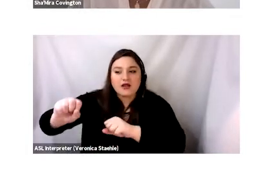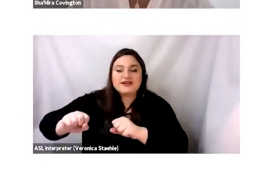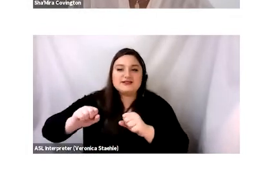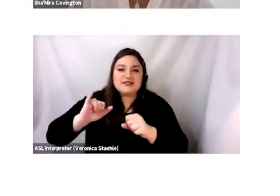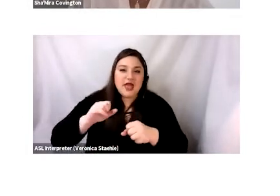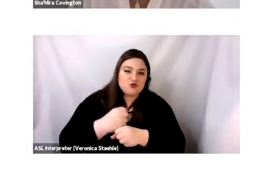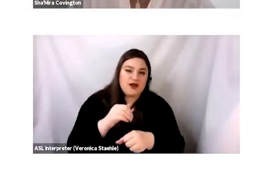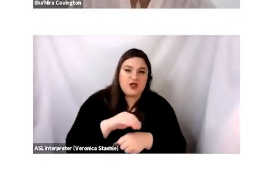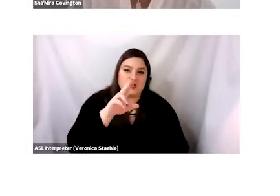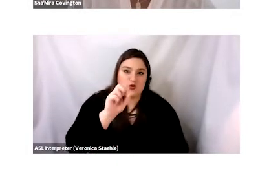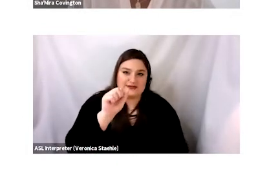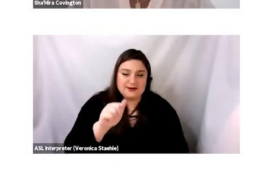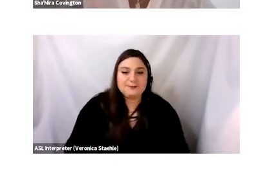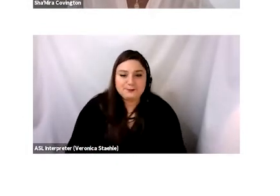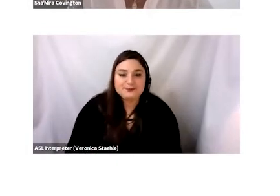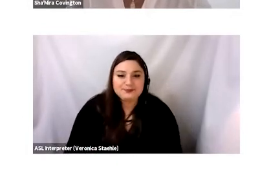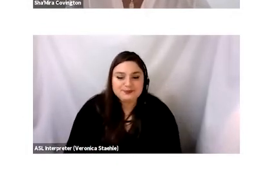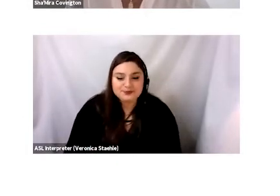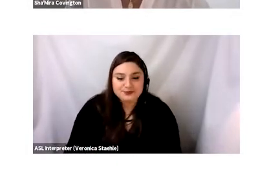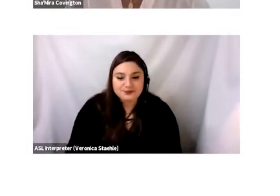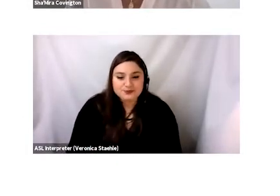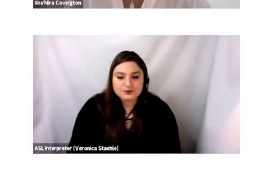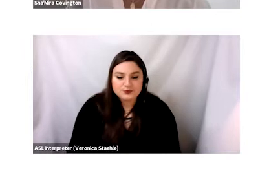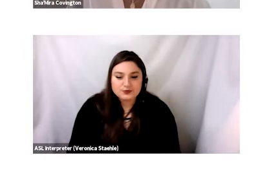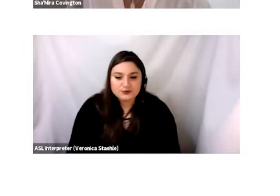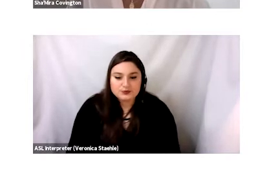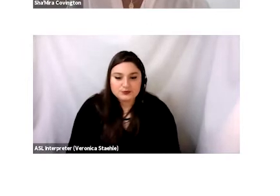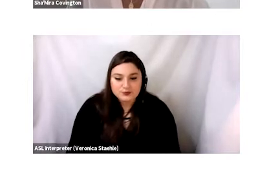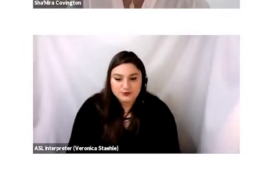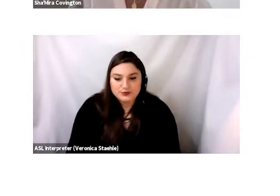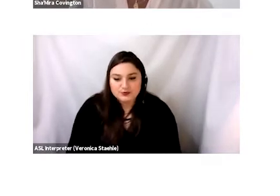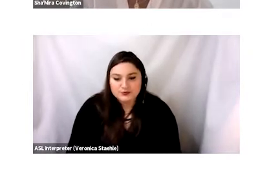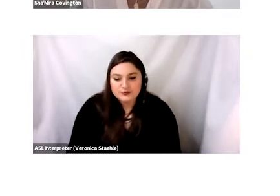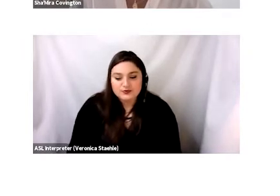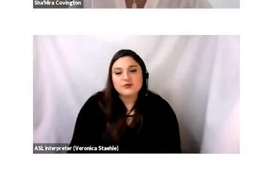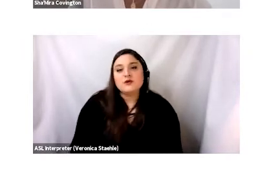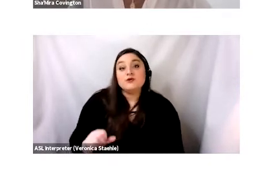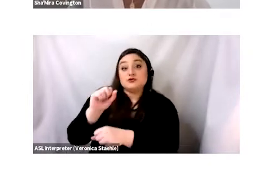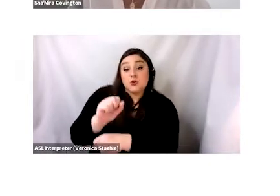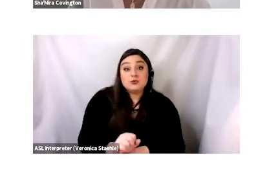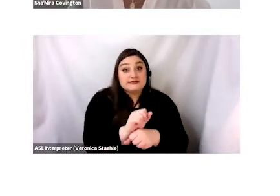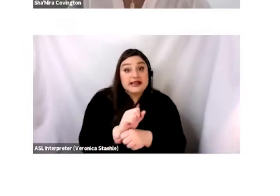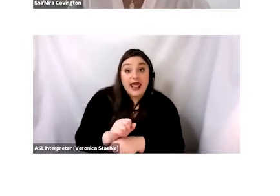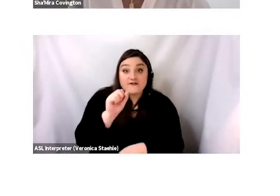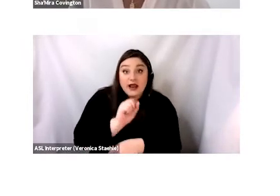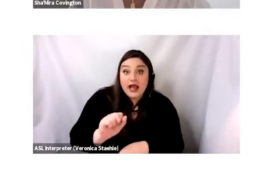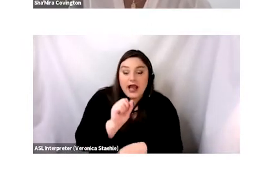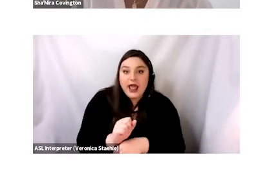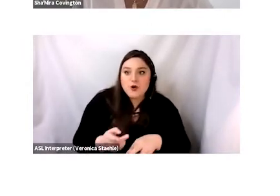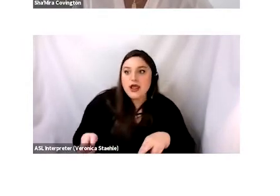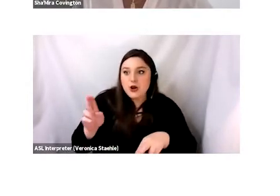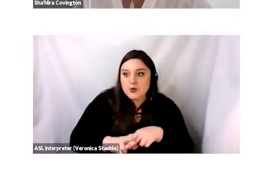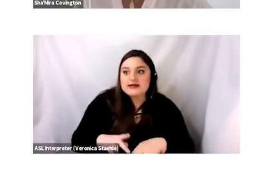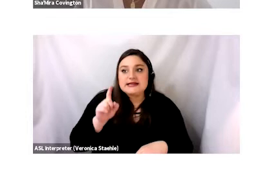Americas. And slave labor needs rose sharply in the 17th century with the rise of tobacco, sugar, and